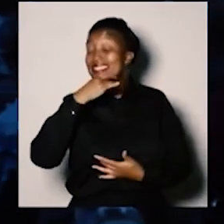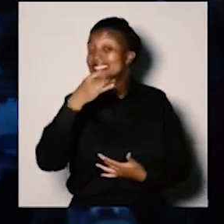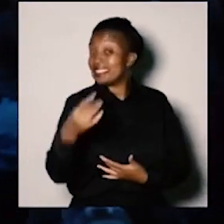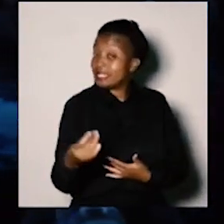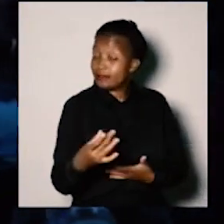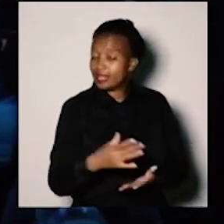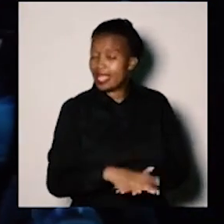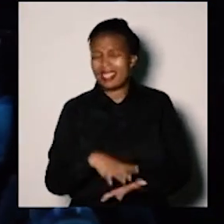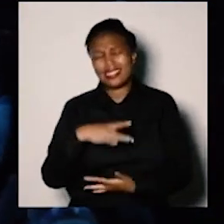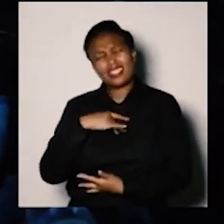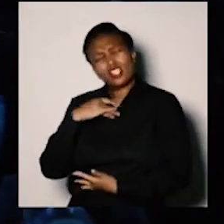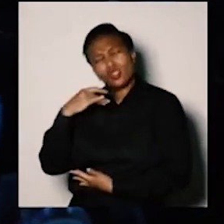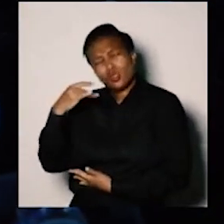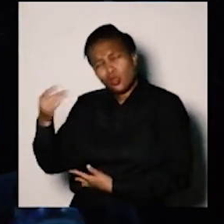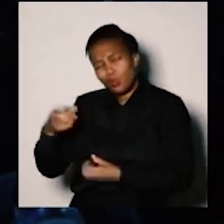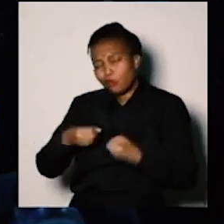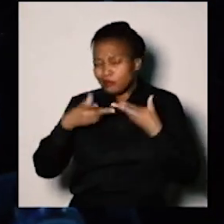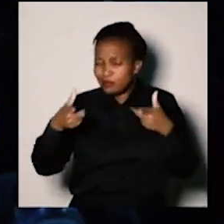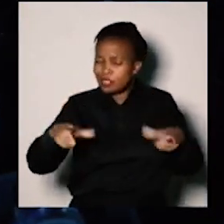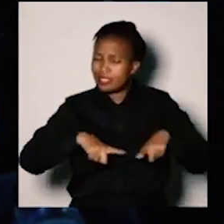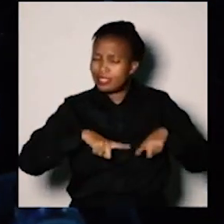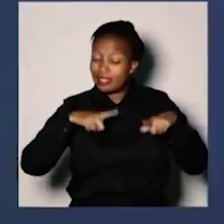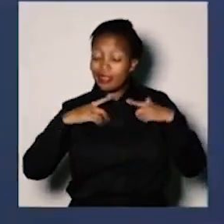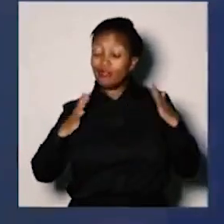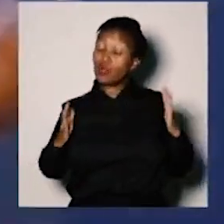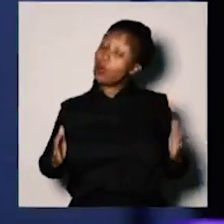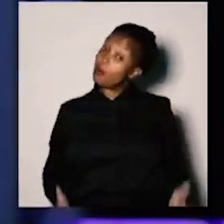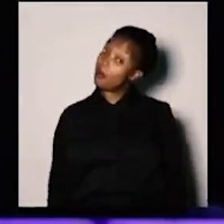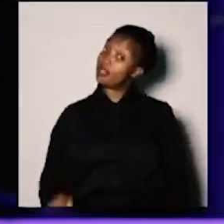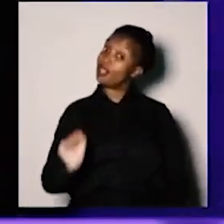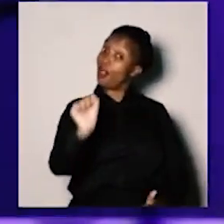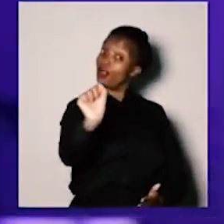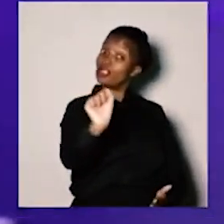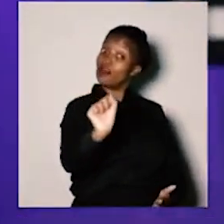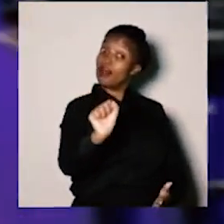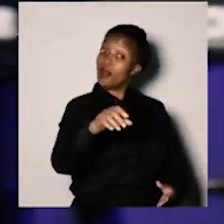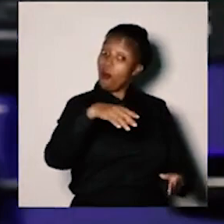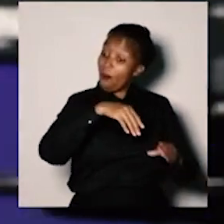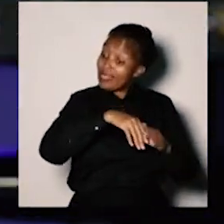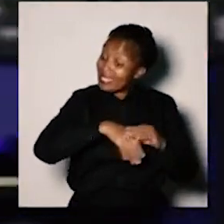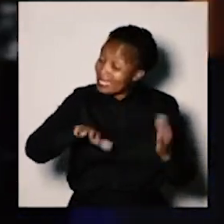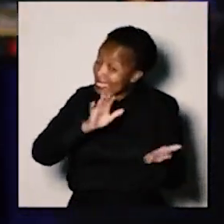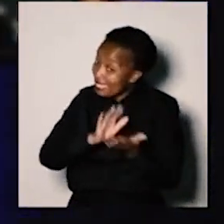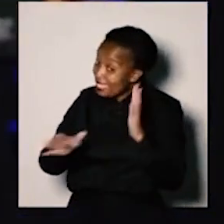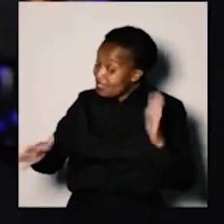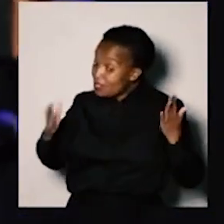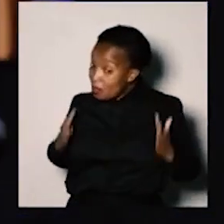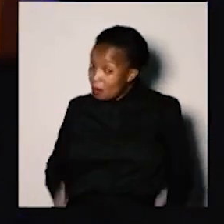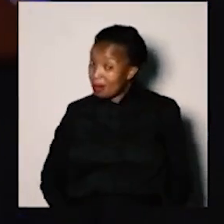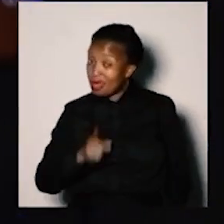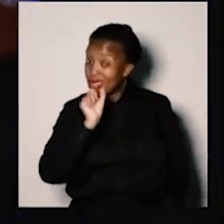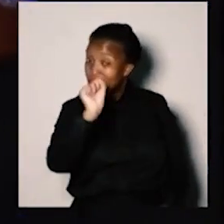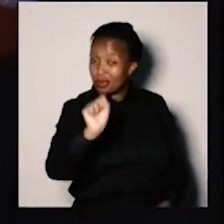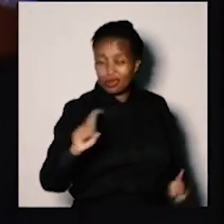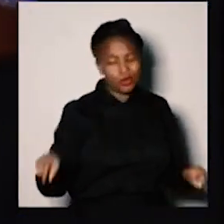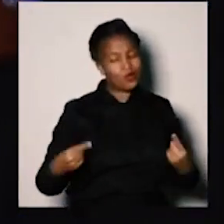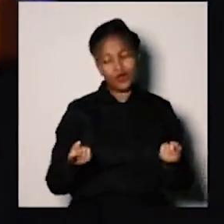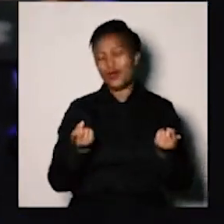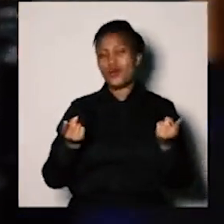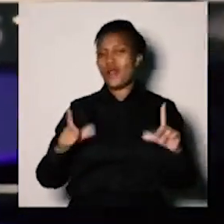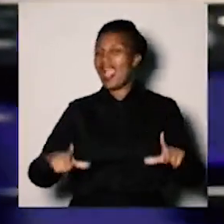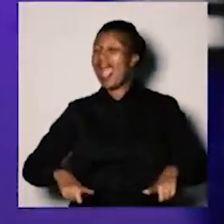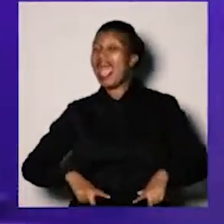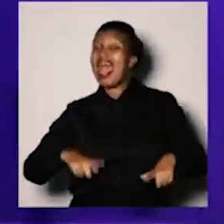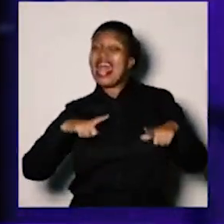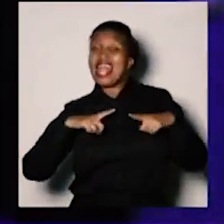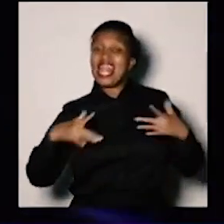It is the soul that gives life to your body. When it leaves your body can't live anymore. It is that